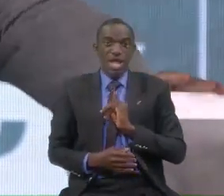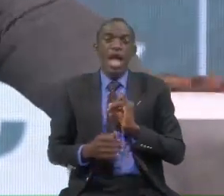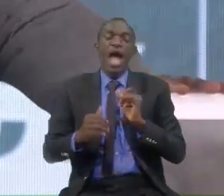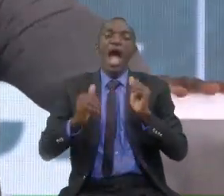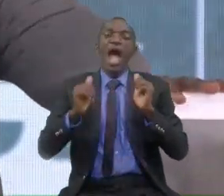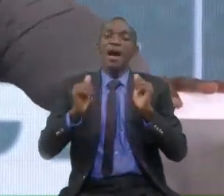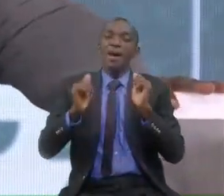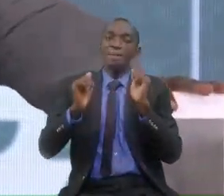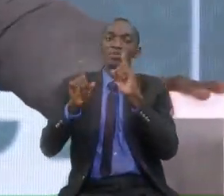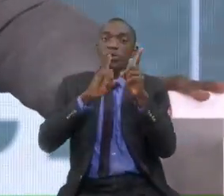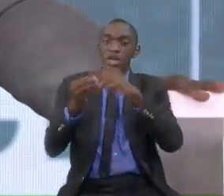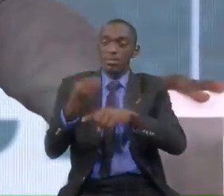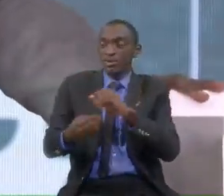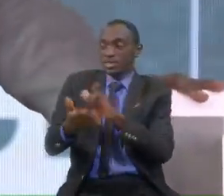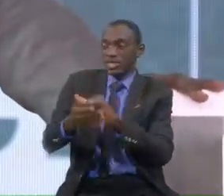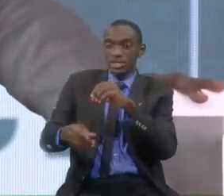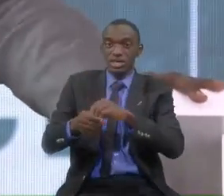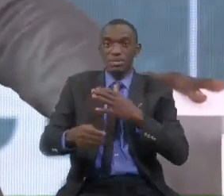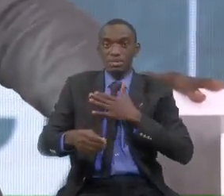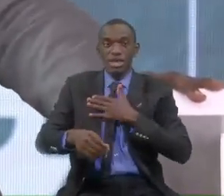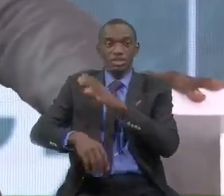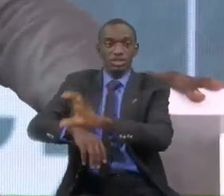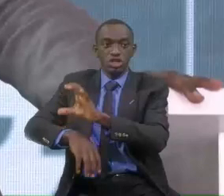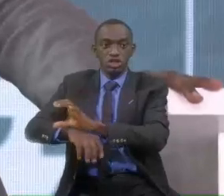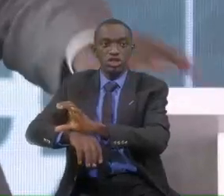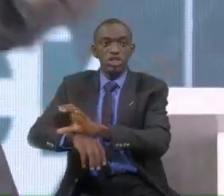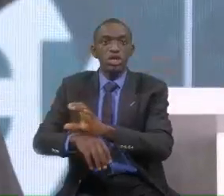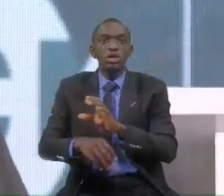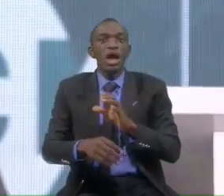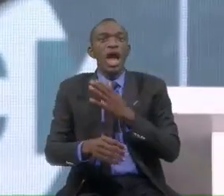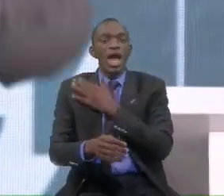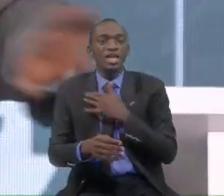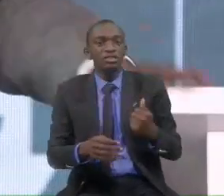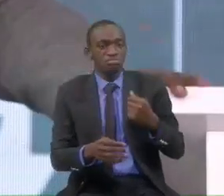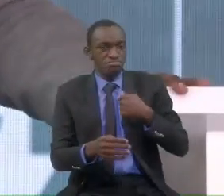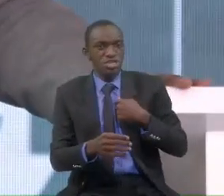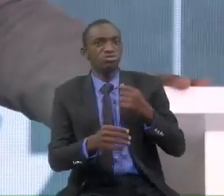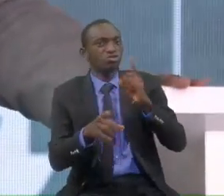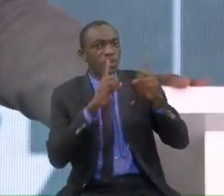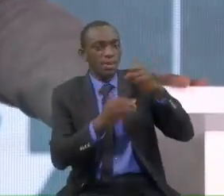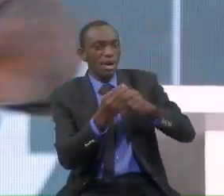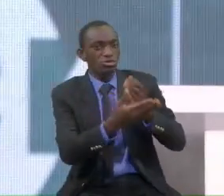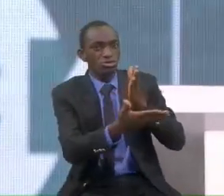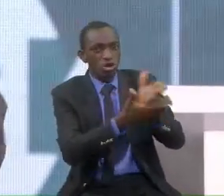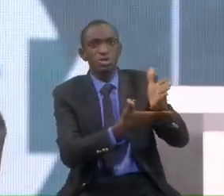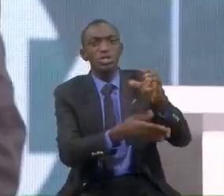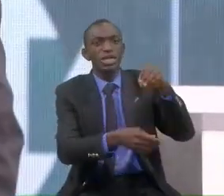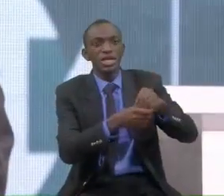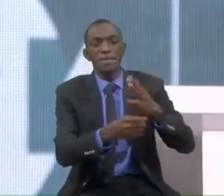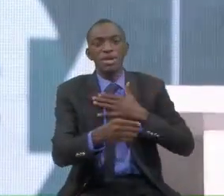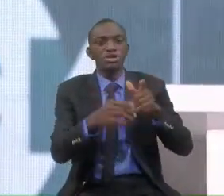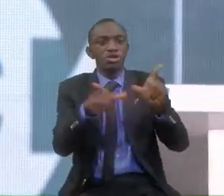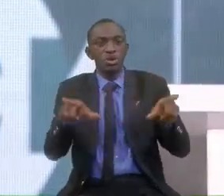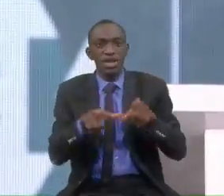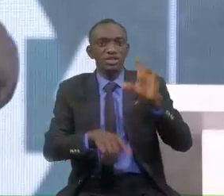church, and you address that in your local church, and he addresses that in the